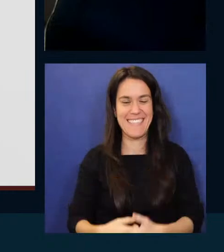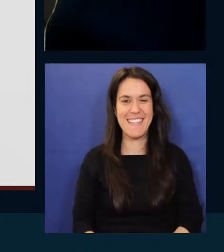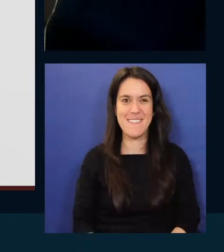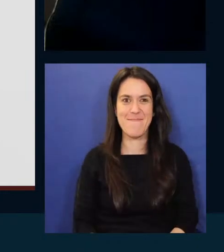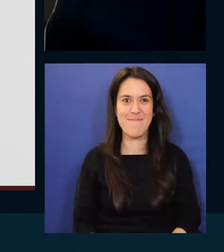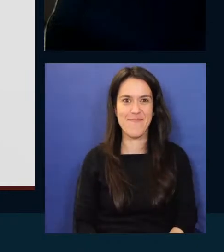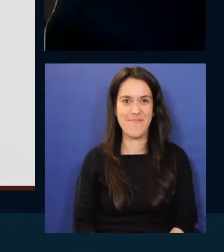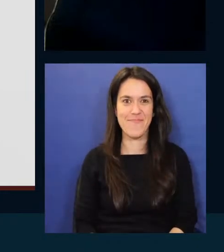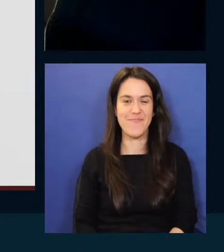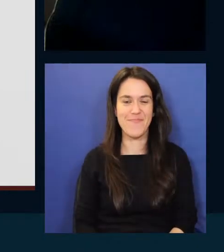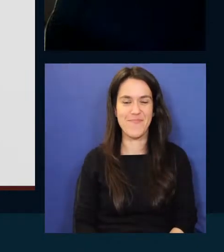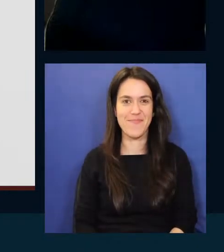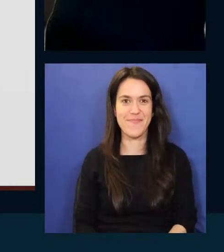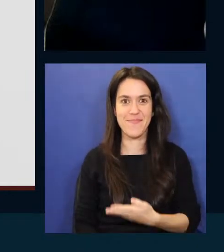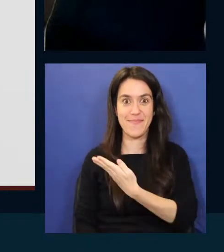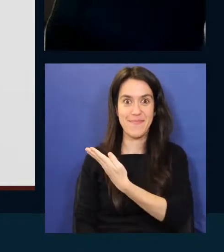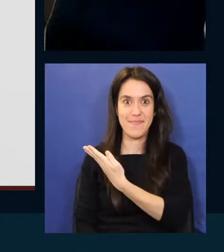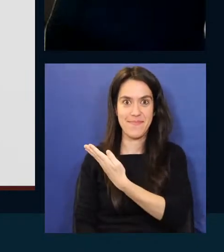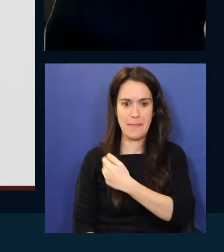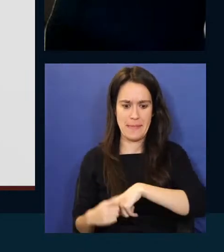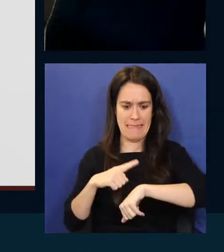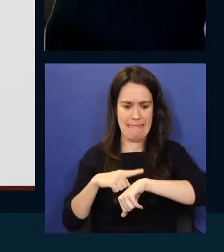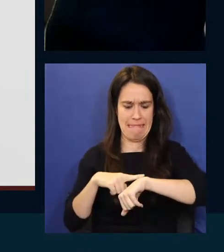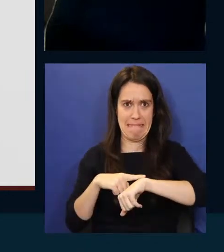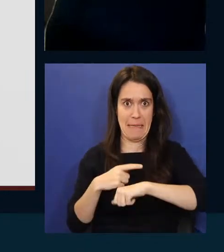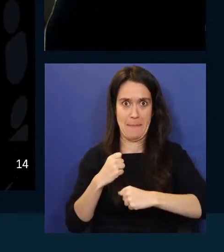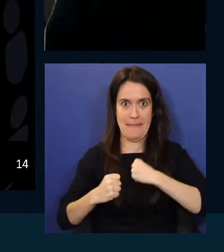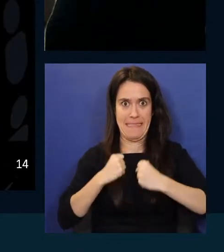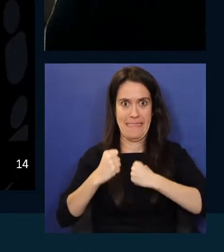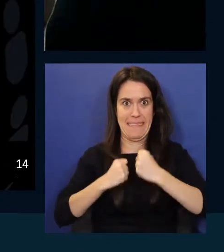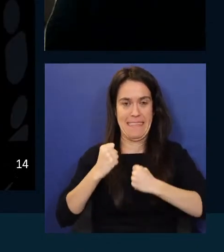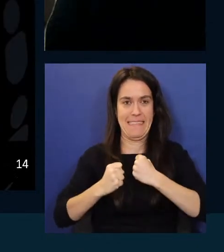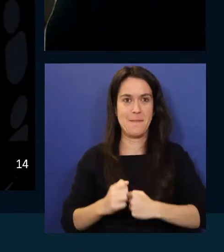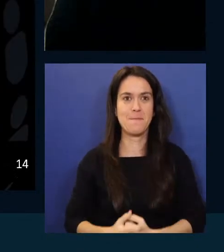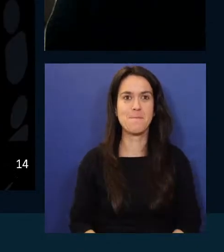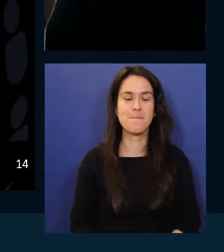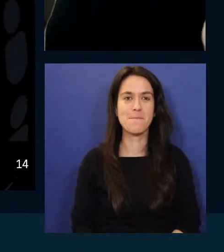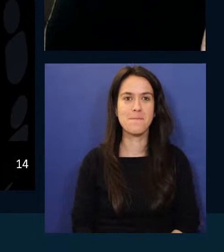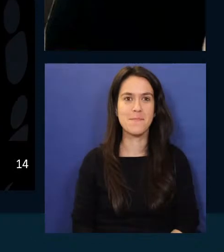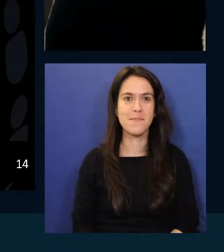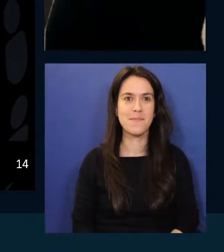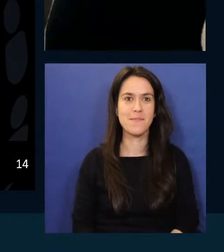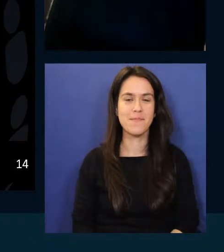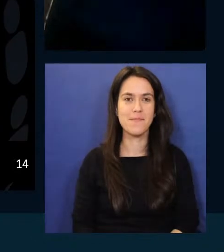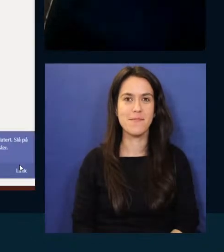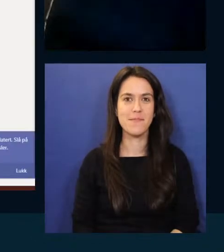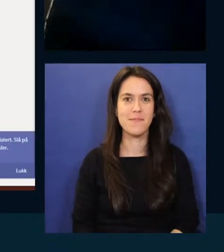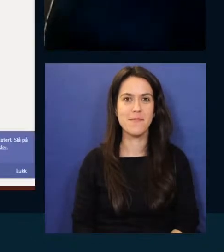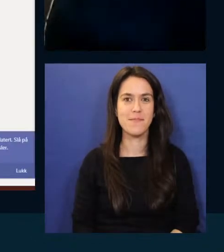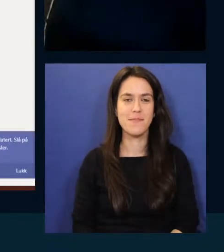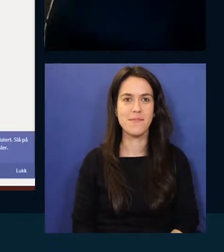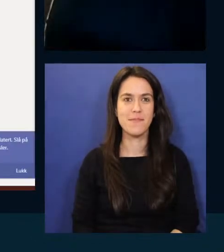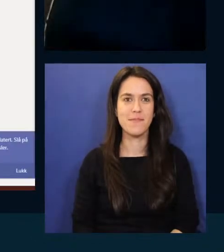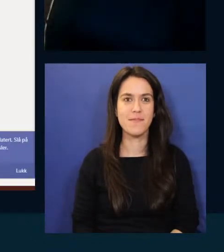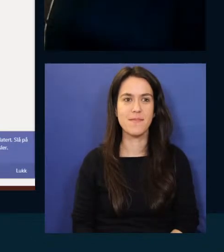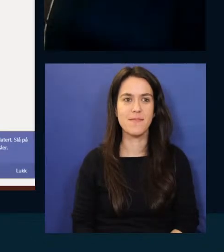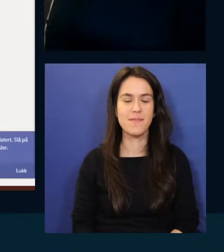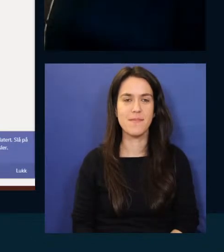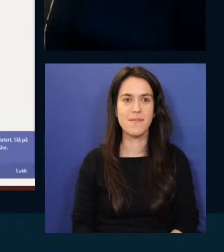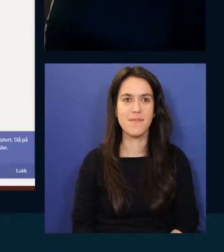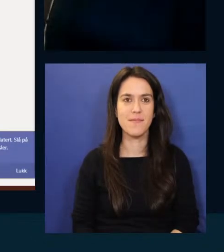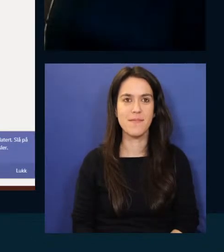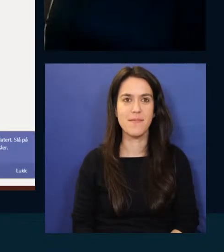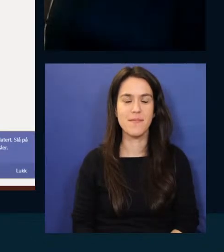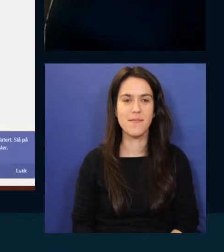I'll go a little bit faster. So opening up the summary report. Oh, for some reason, I'm just